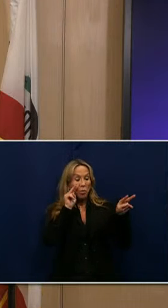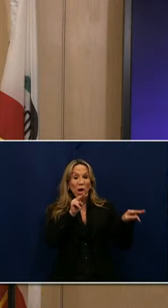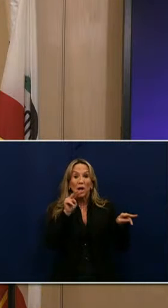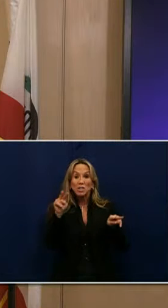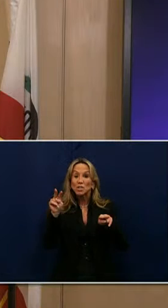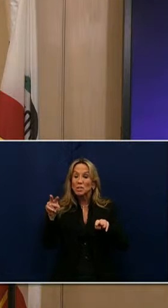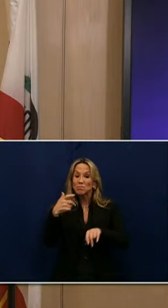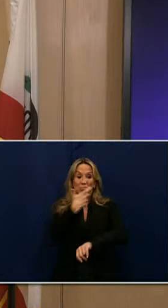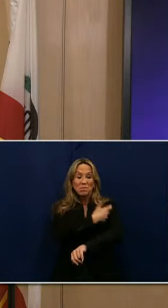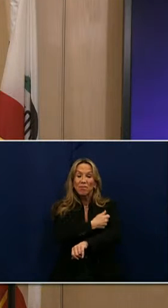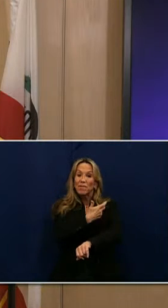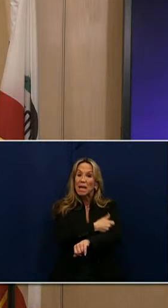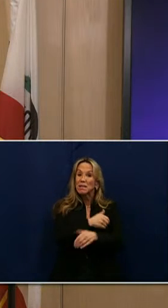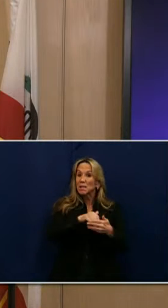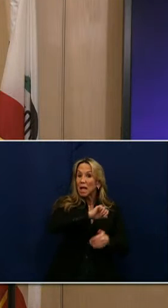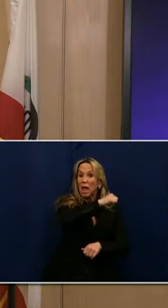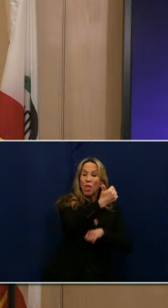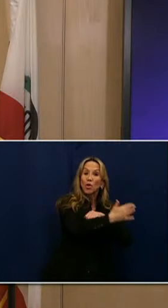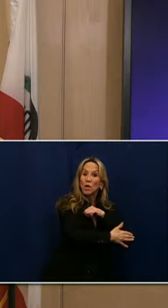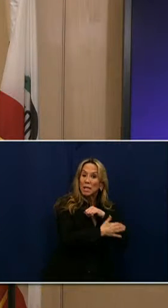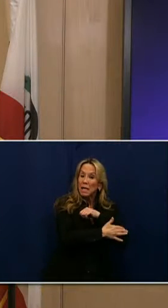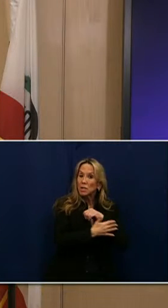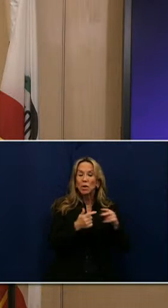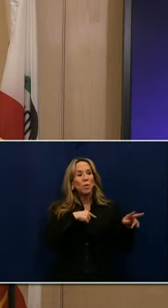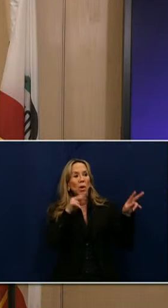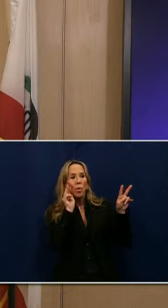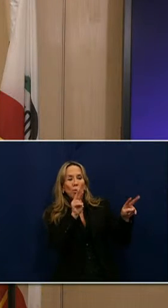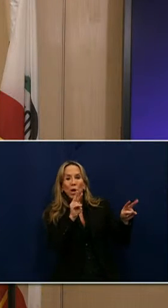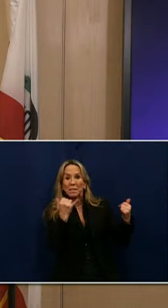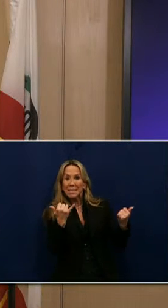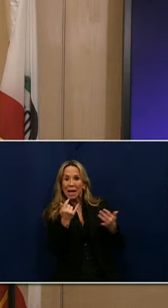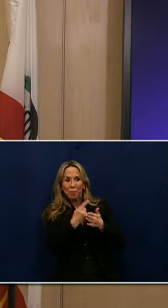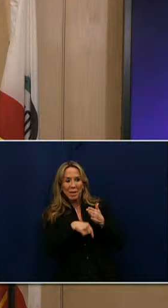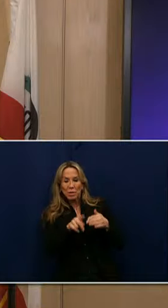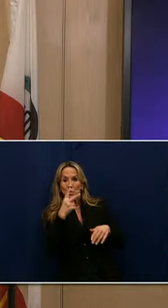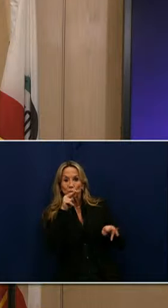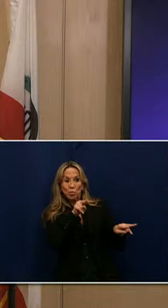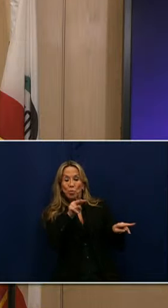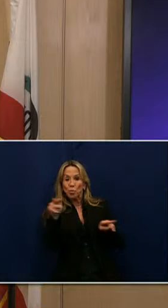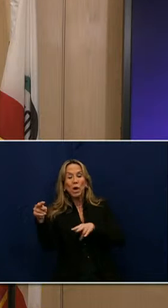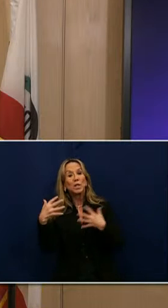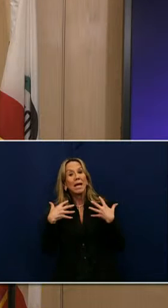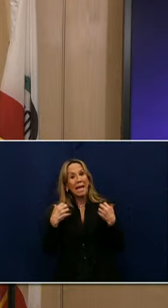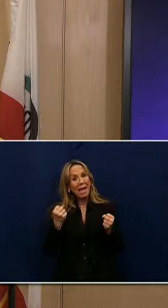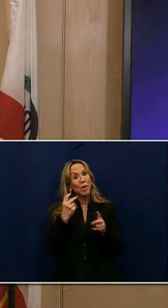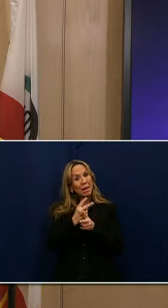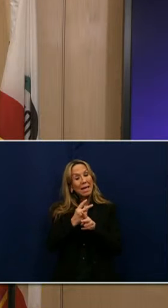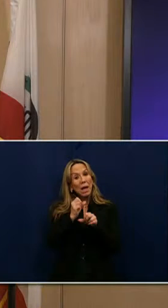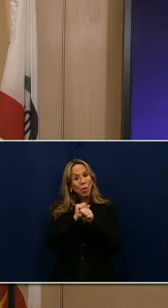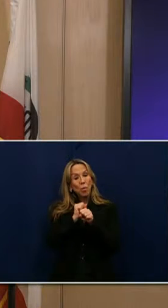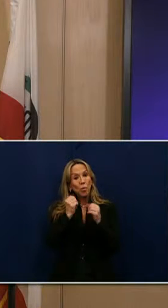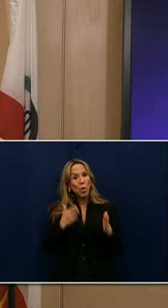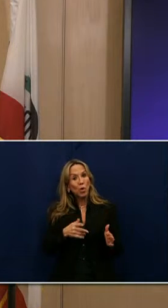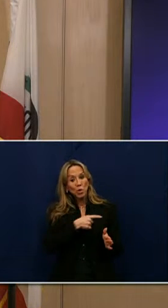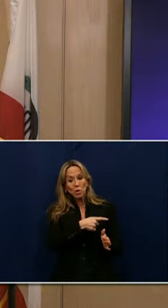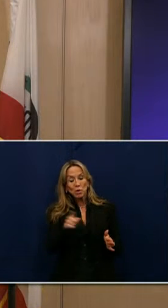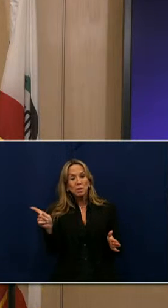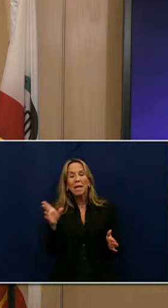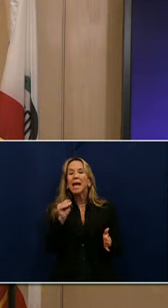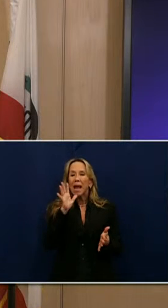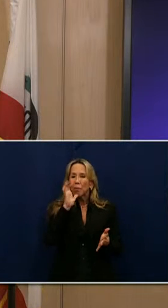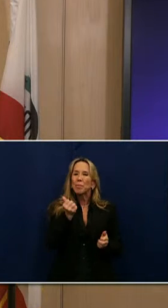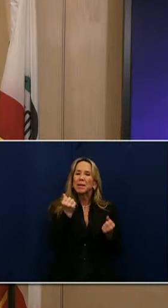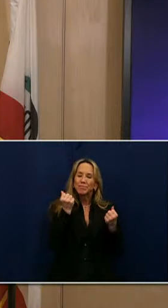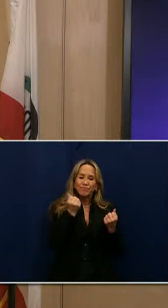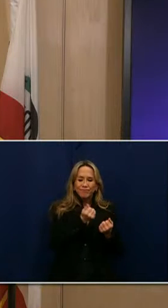go in other countries. We're perhaps as early as next week going to watch healthcare workers get it. And it is going to take many months before it is widely available to the public.